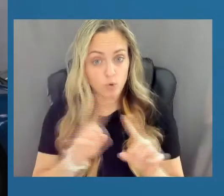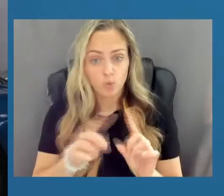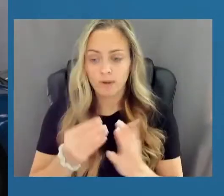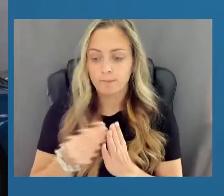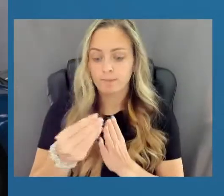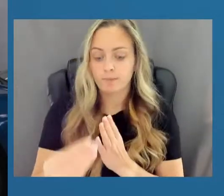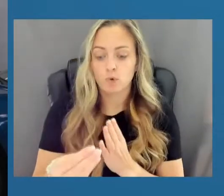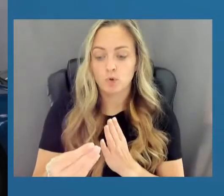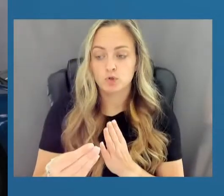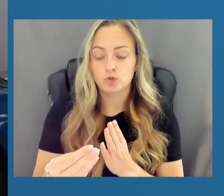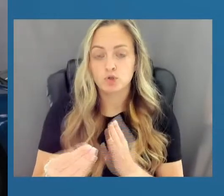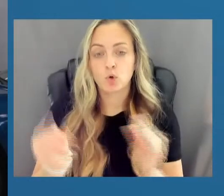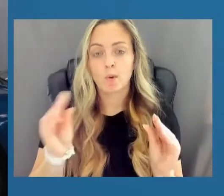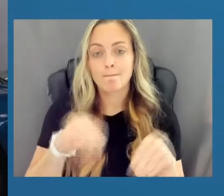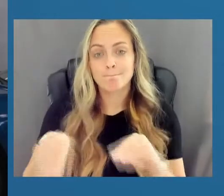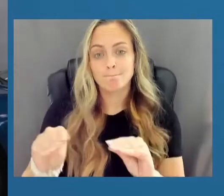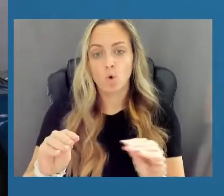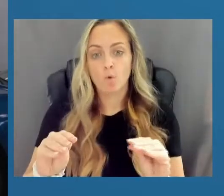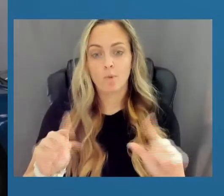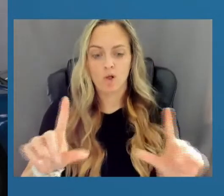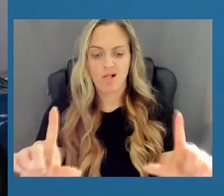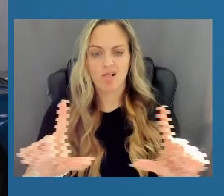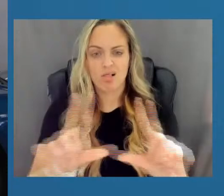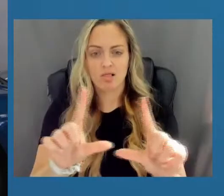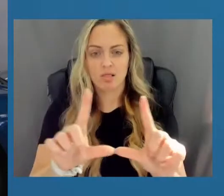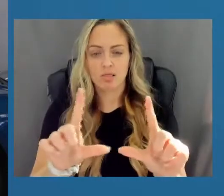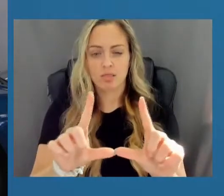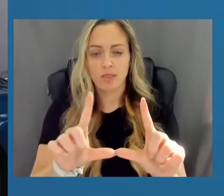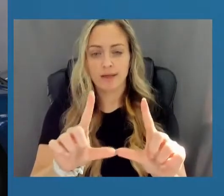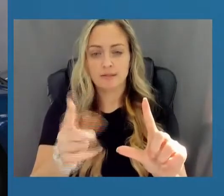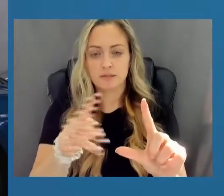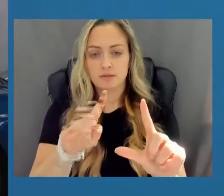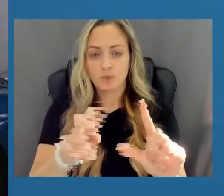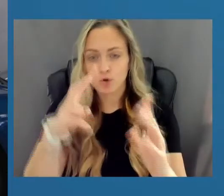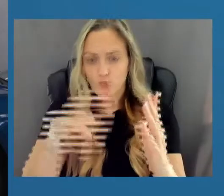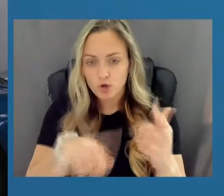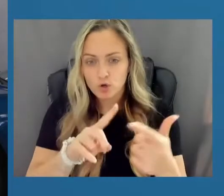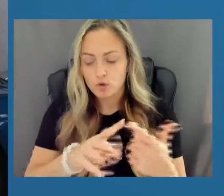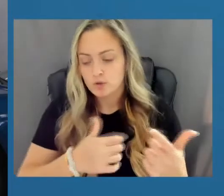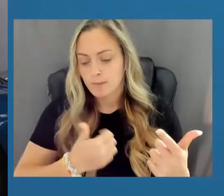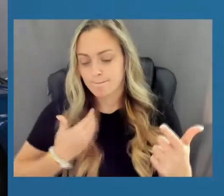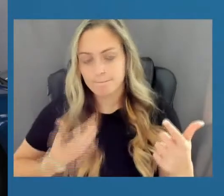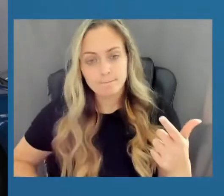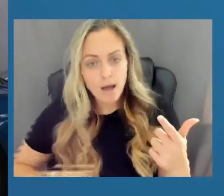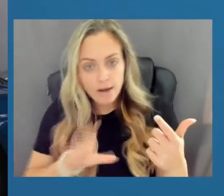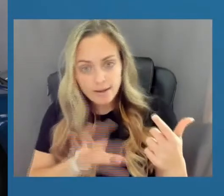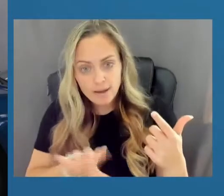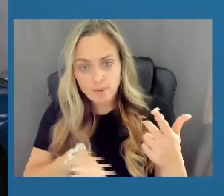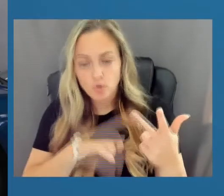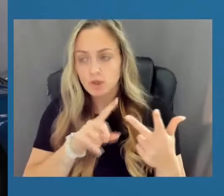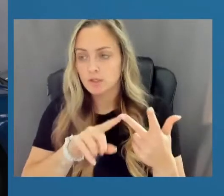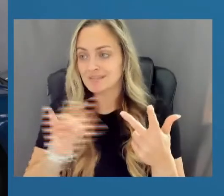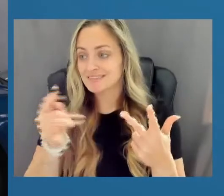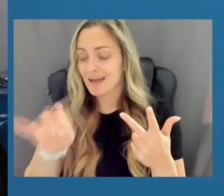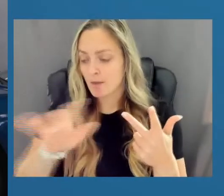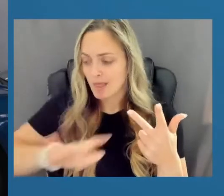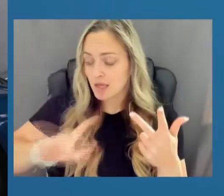mobile license plate readers, surveillance cameras, body cameras, tablets for patrol vehicles, and even